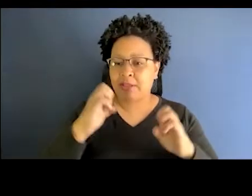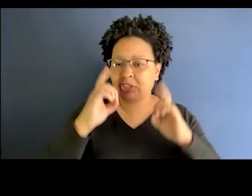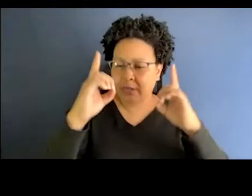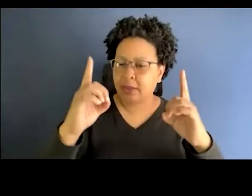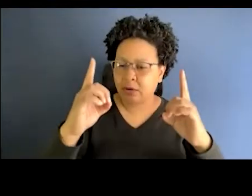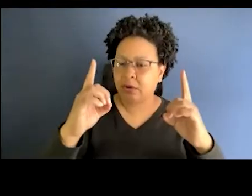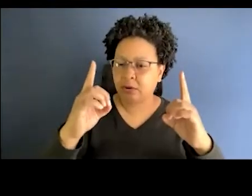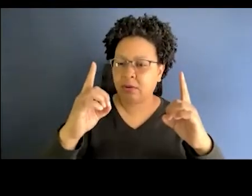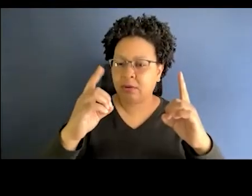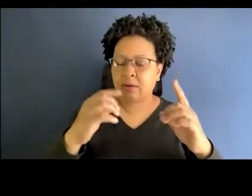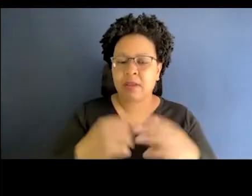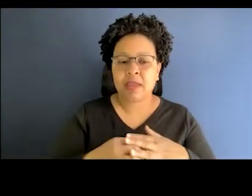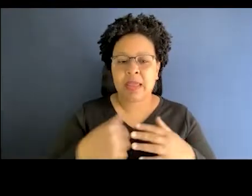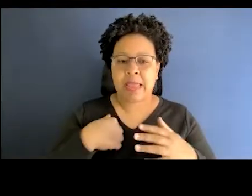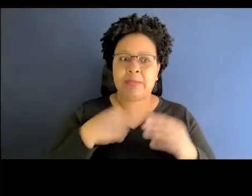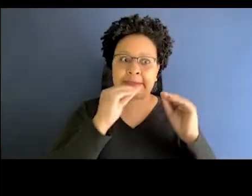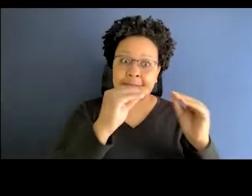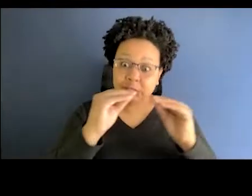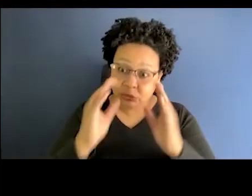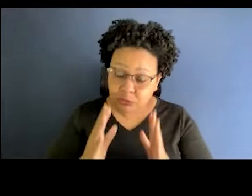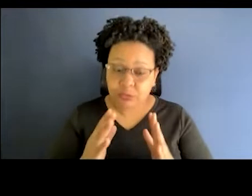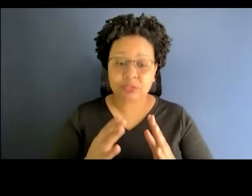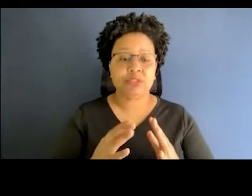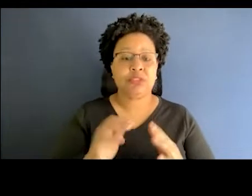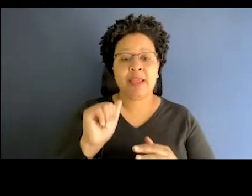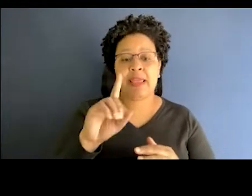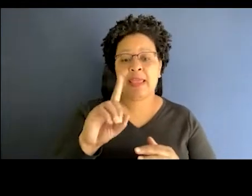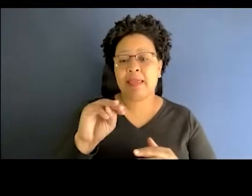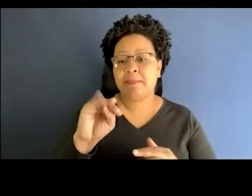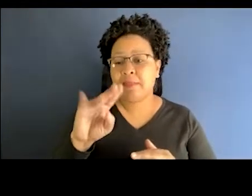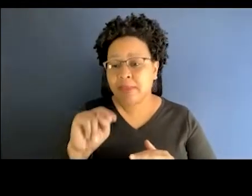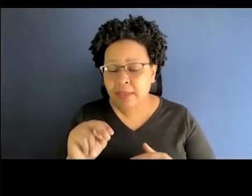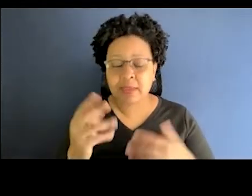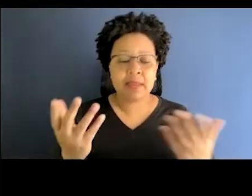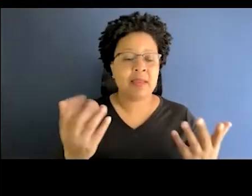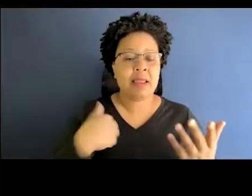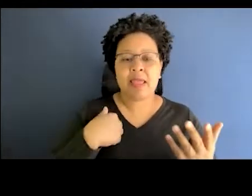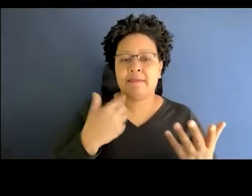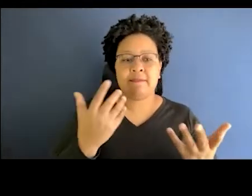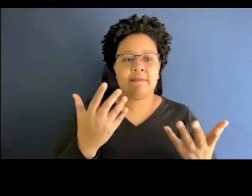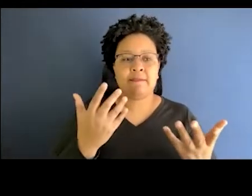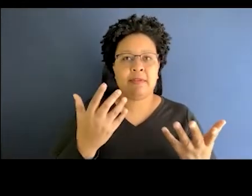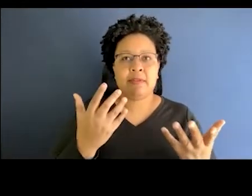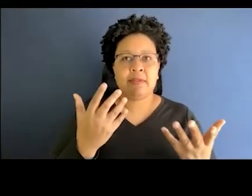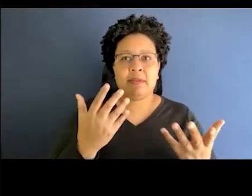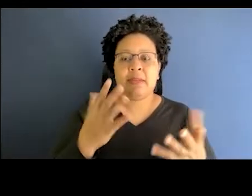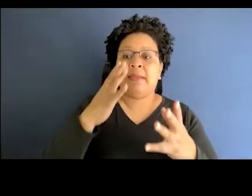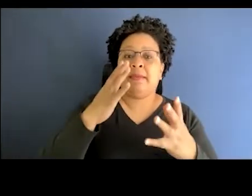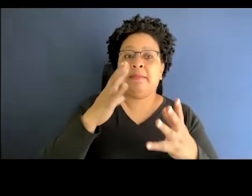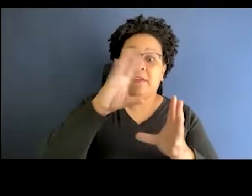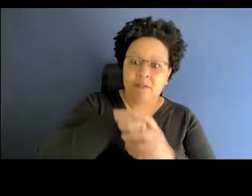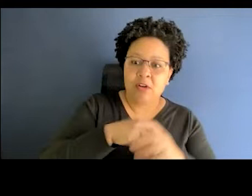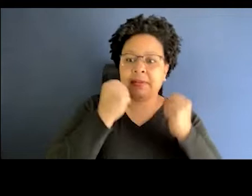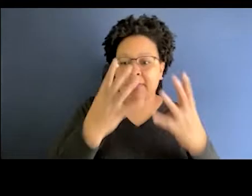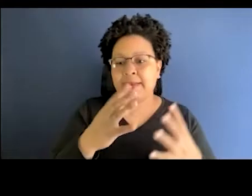training. I was a teacher and an administrator, so I'd been on the side of many special education